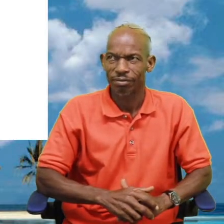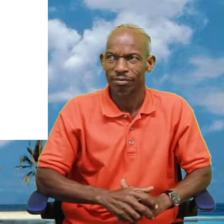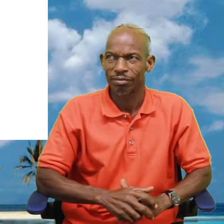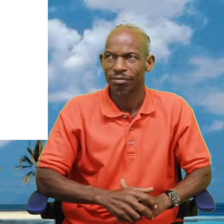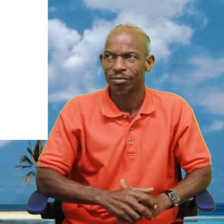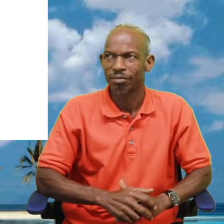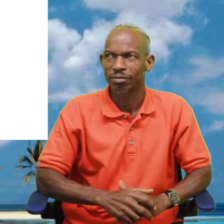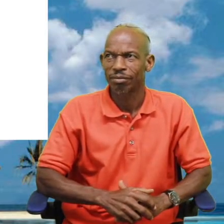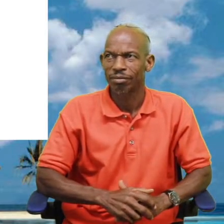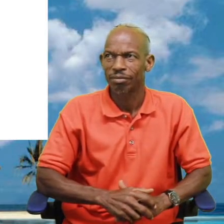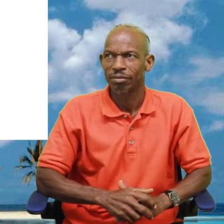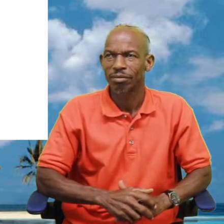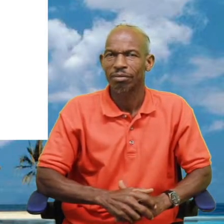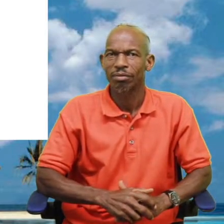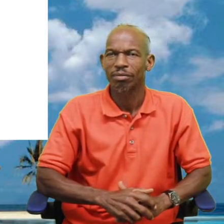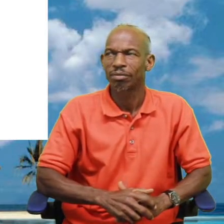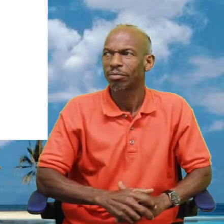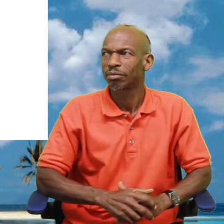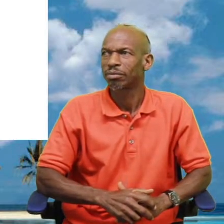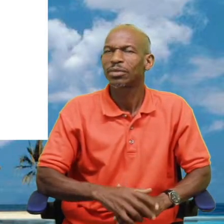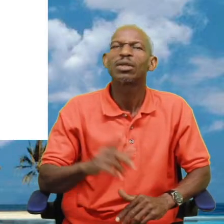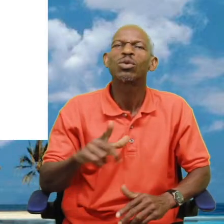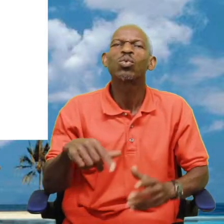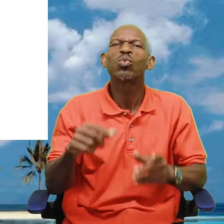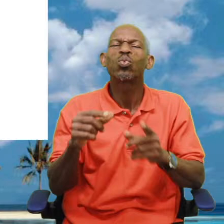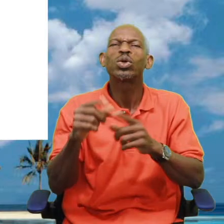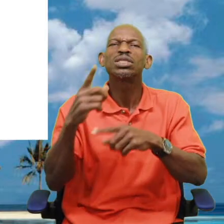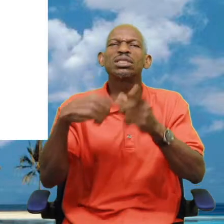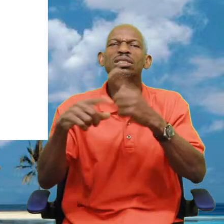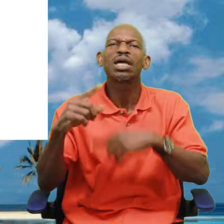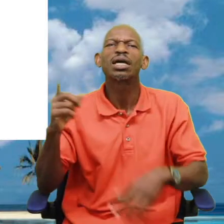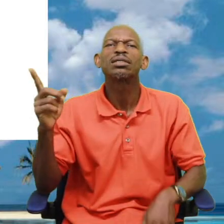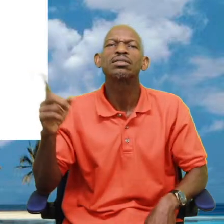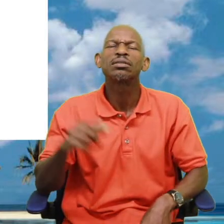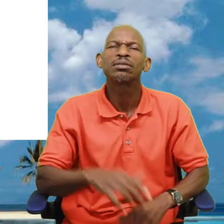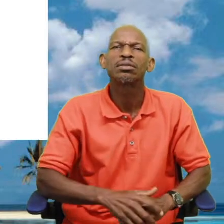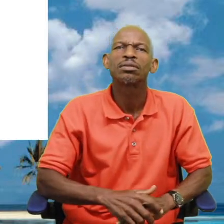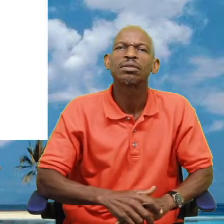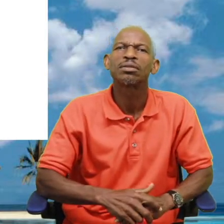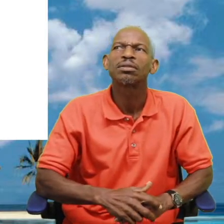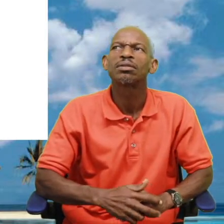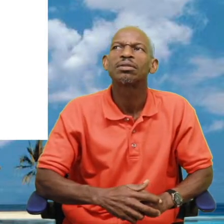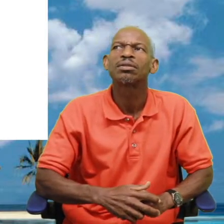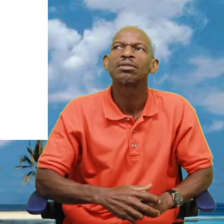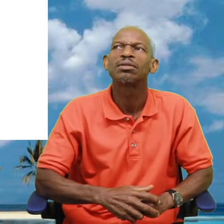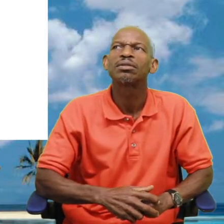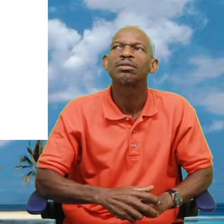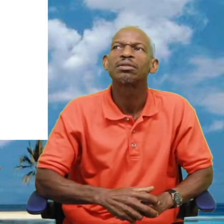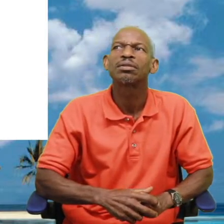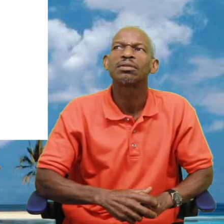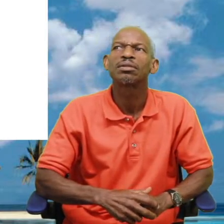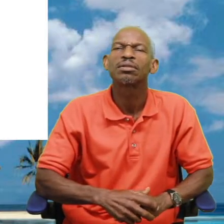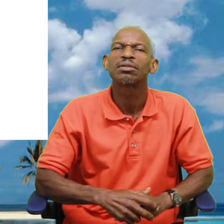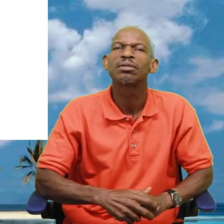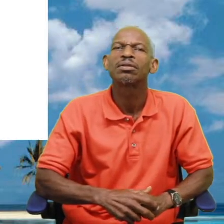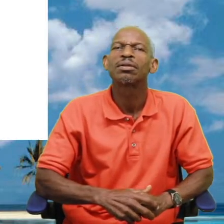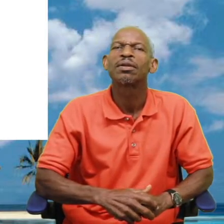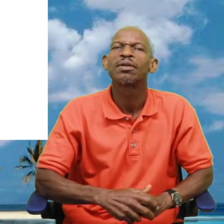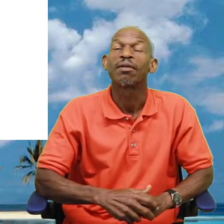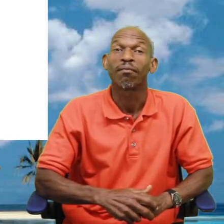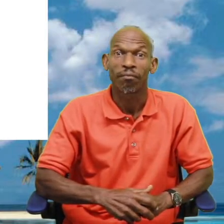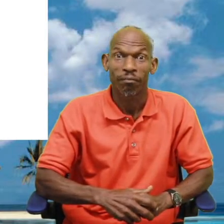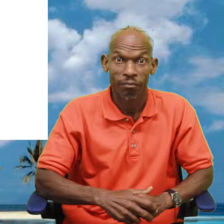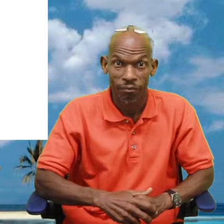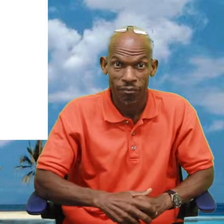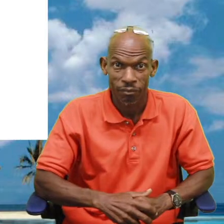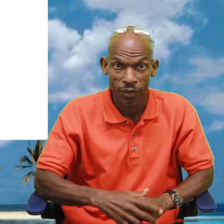Anybody know that word? C-U-T-E? What word is that? You all always say that sign when you are looking at